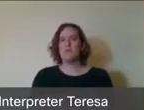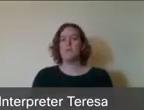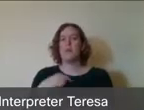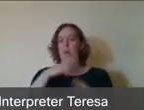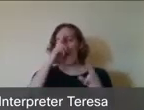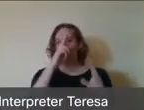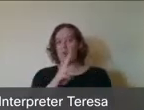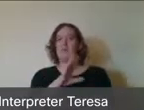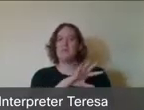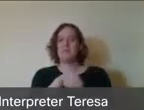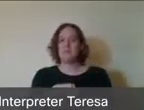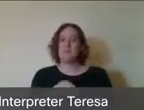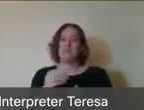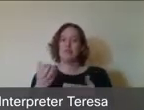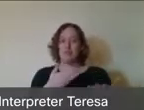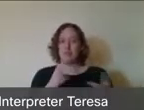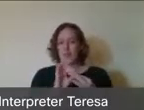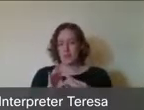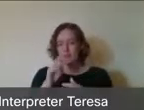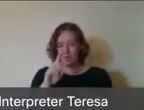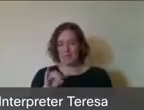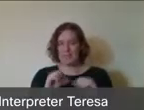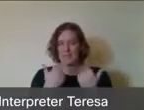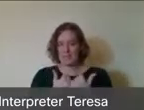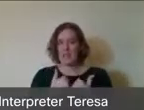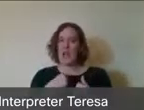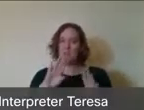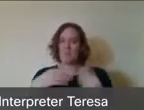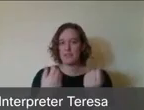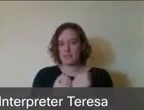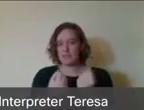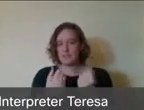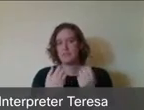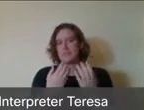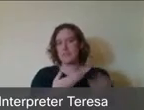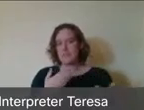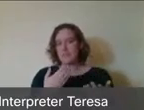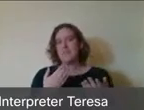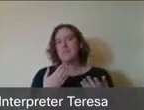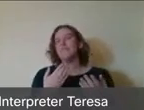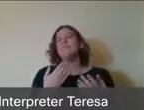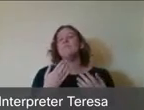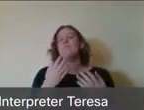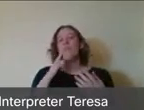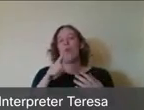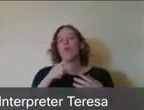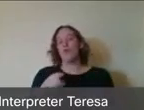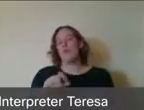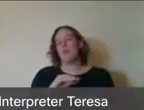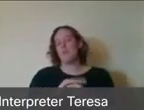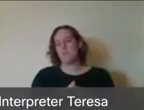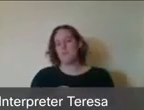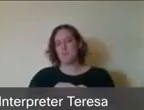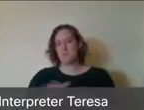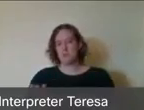of the agency. I have contributed to the success of the agency during this global pandemic by ensuring that families receive quality